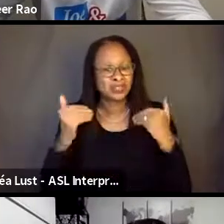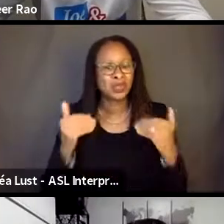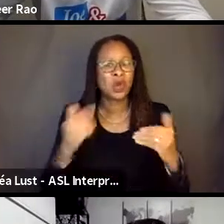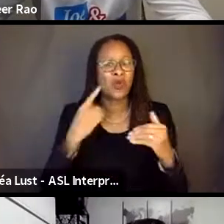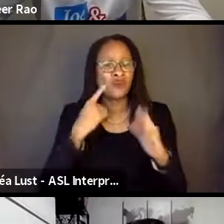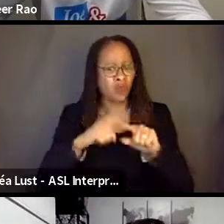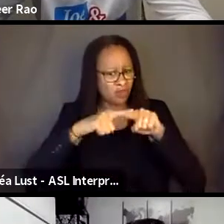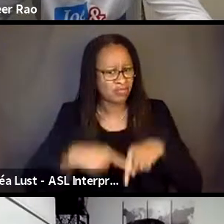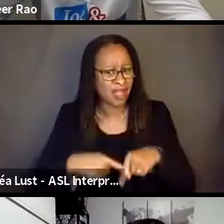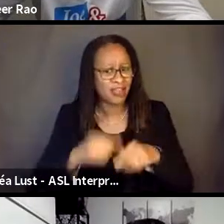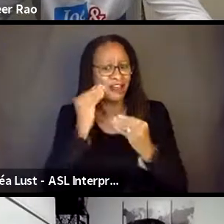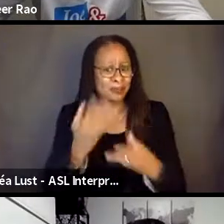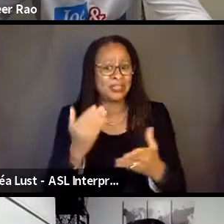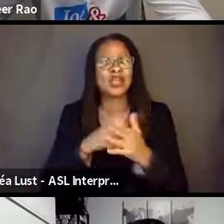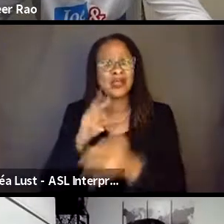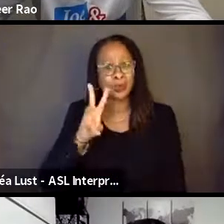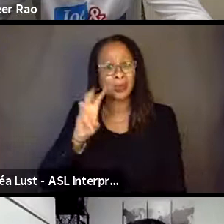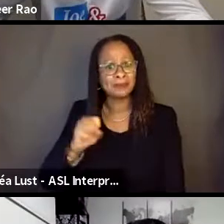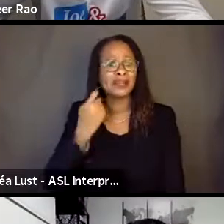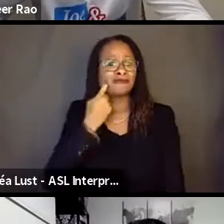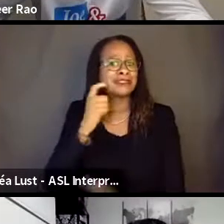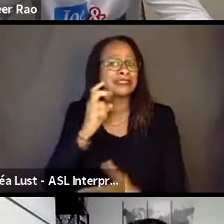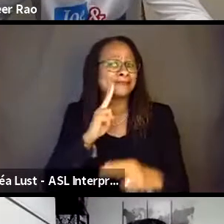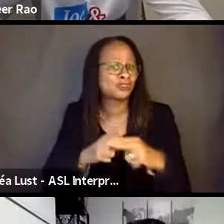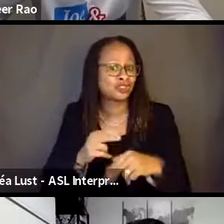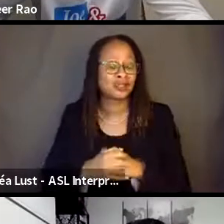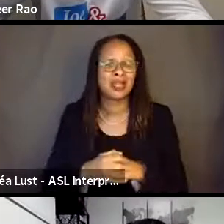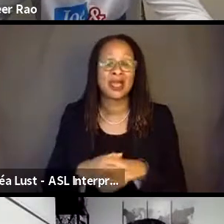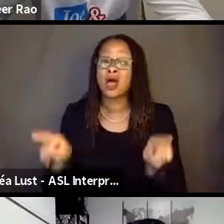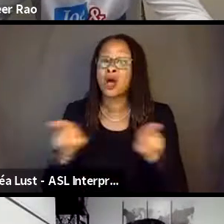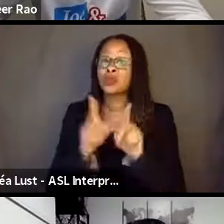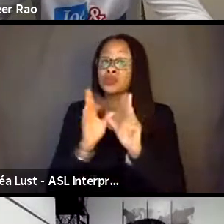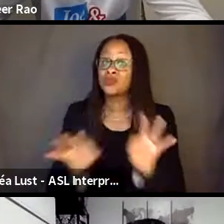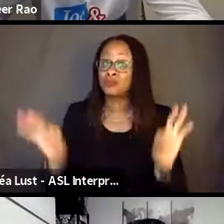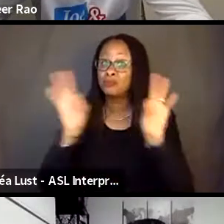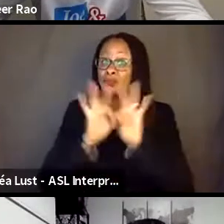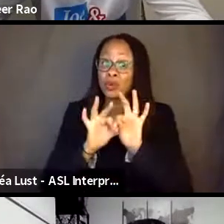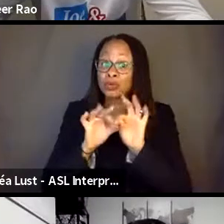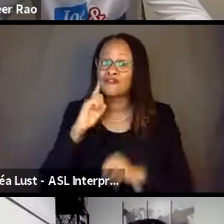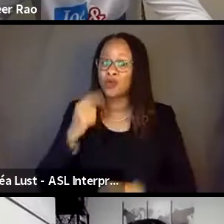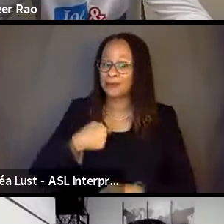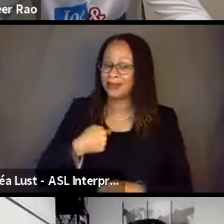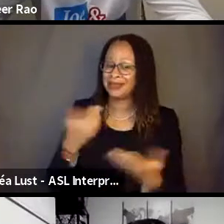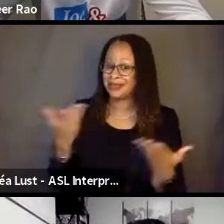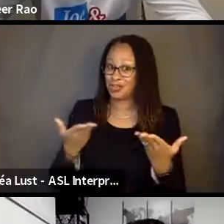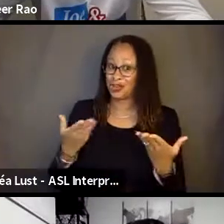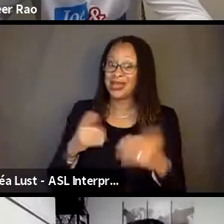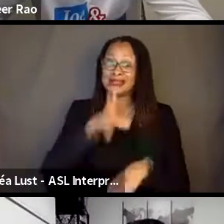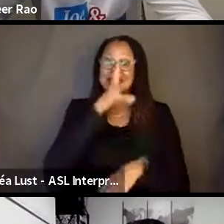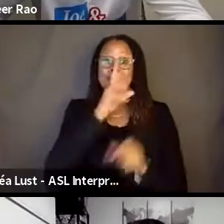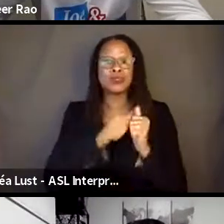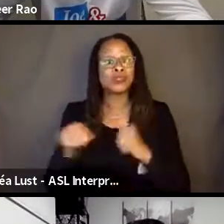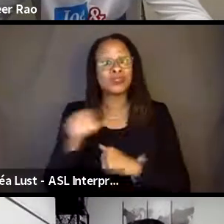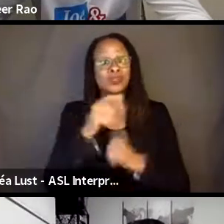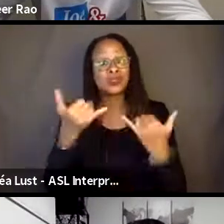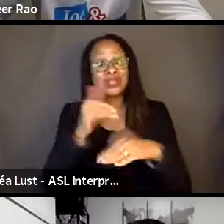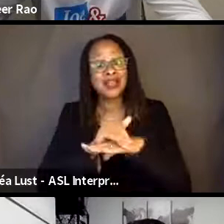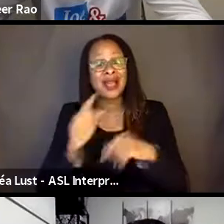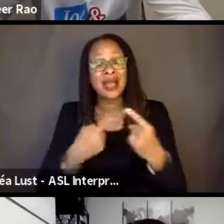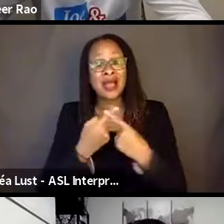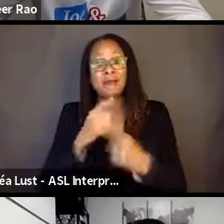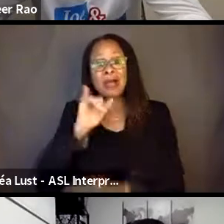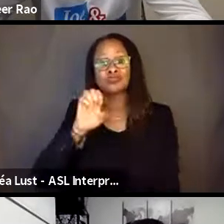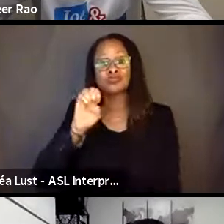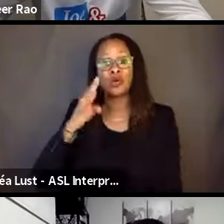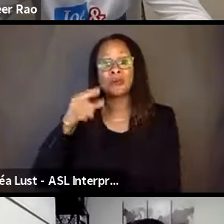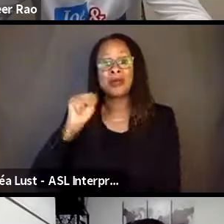reliable information there. It was also very important for me to be here to speak with you about Joe